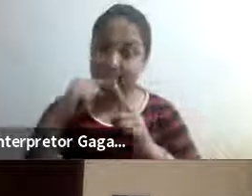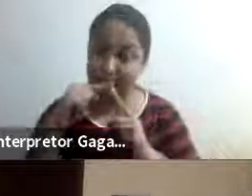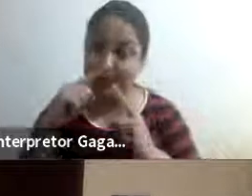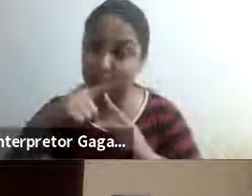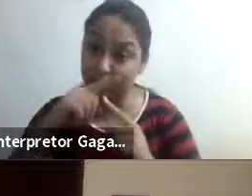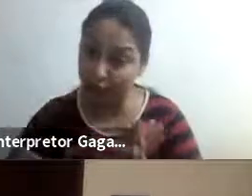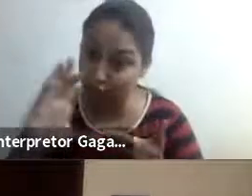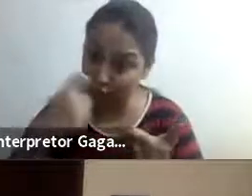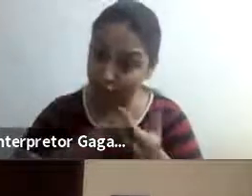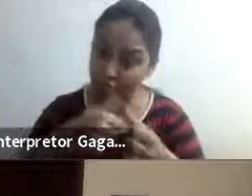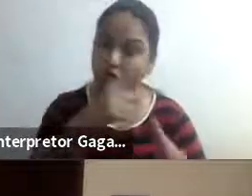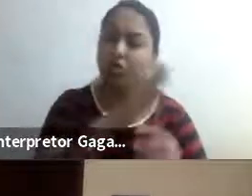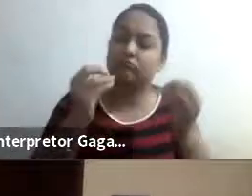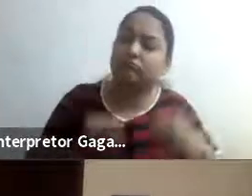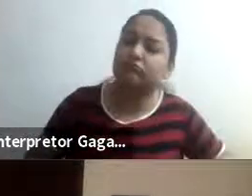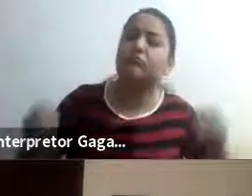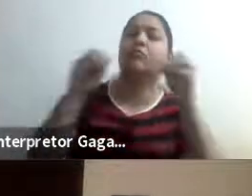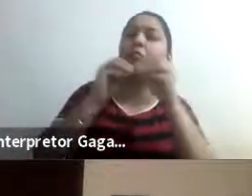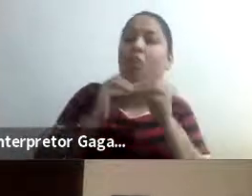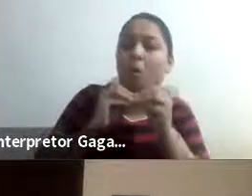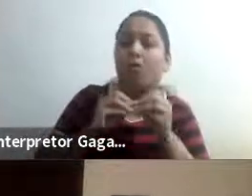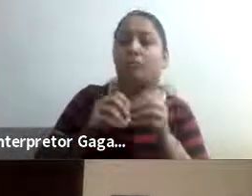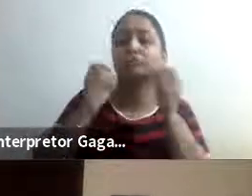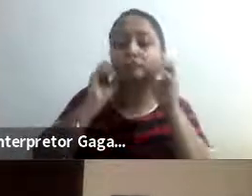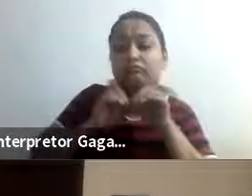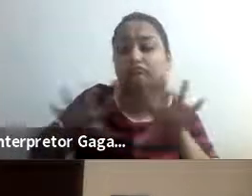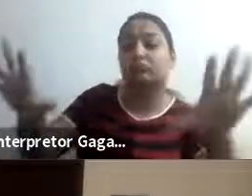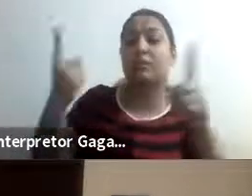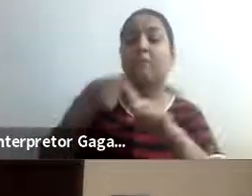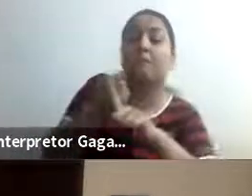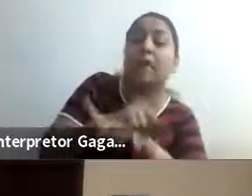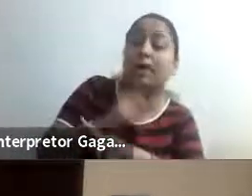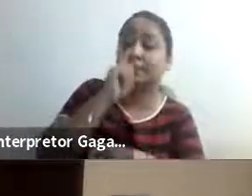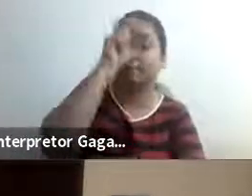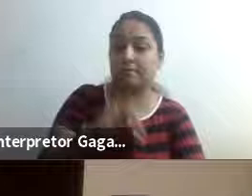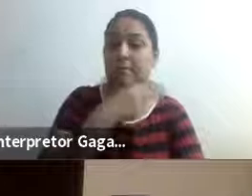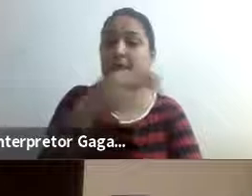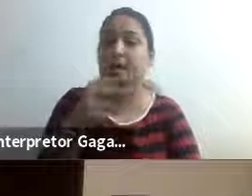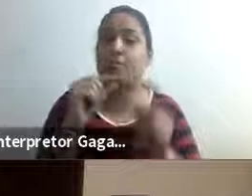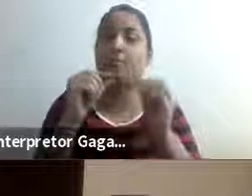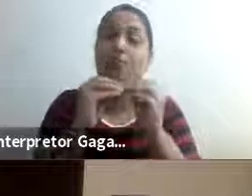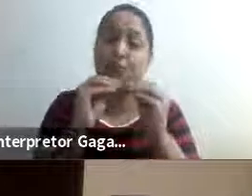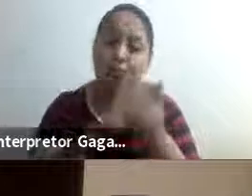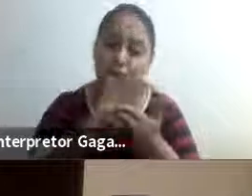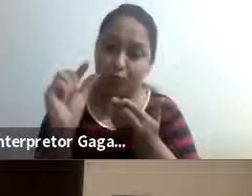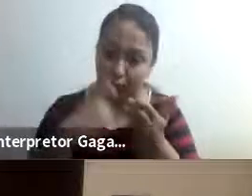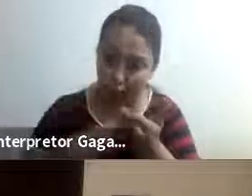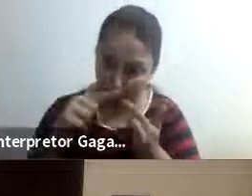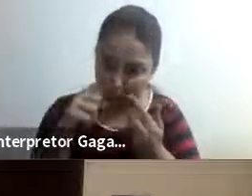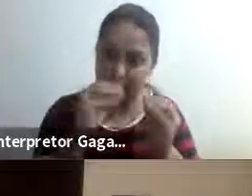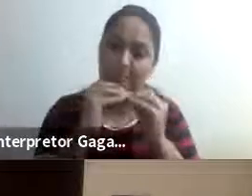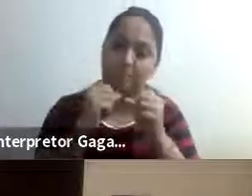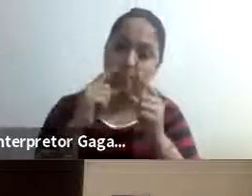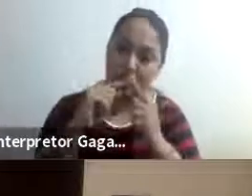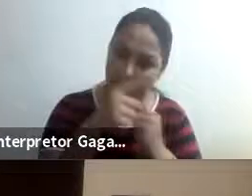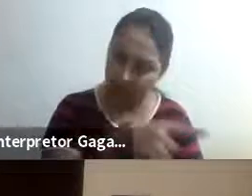that heavily influenced Puribai, but it is very important for us to take a moment and um, acknowledge that